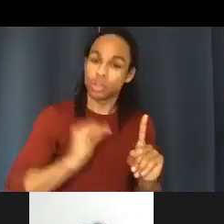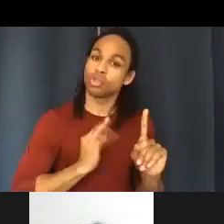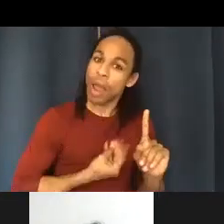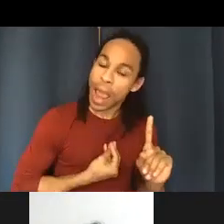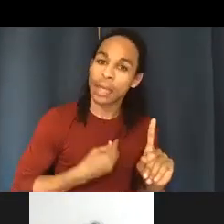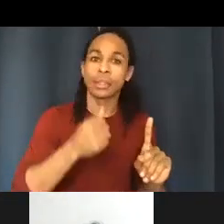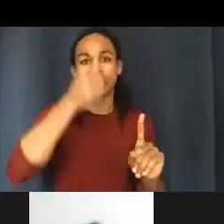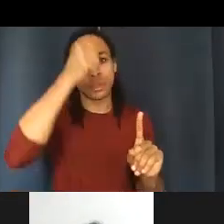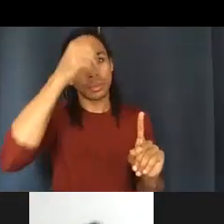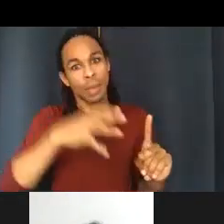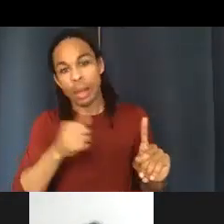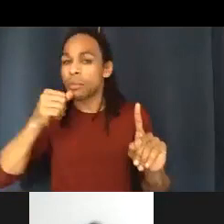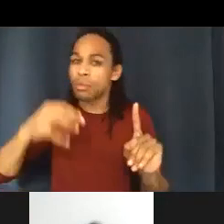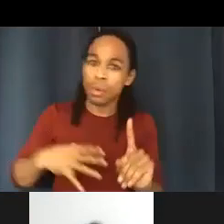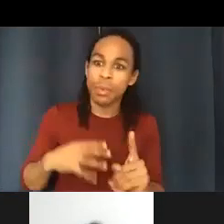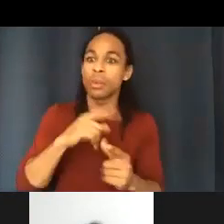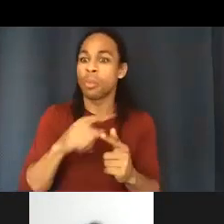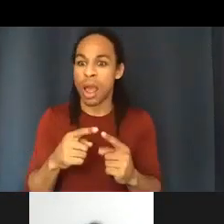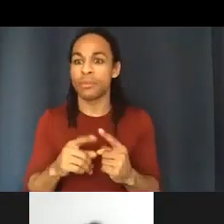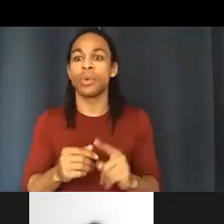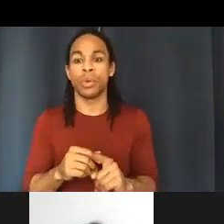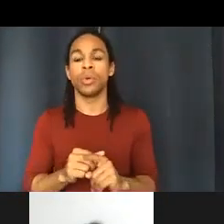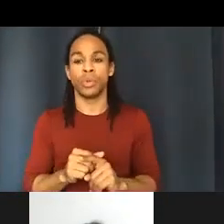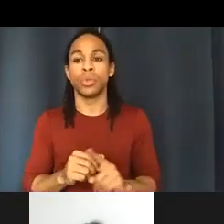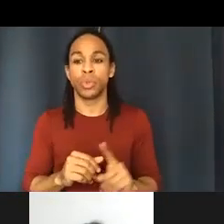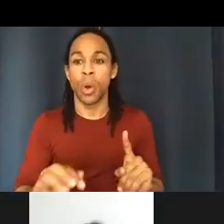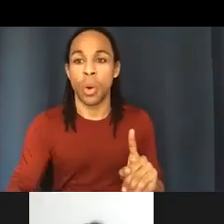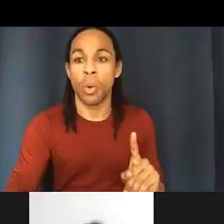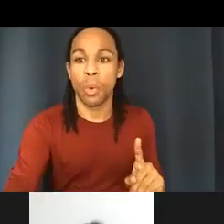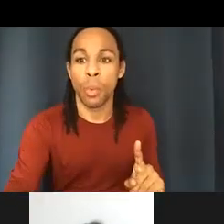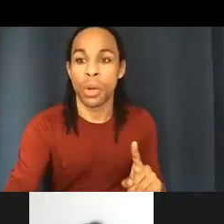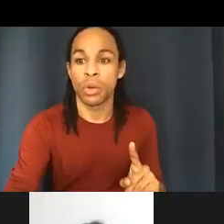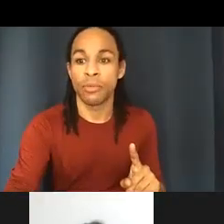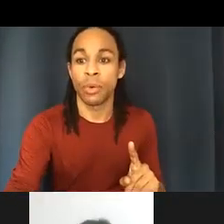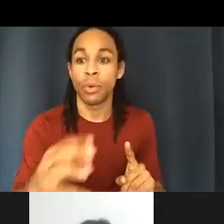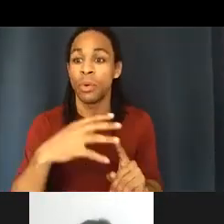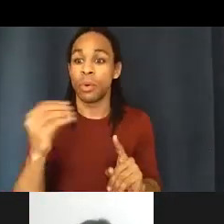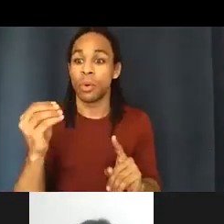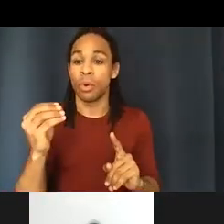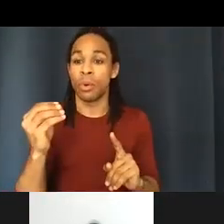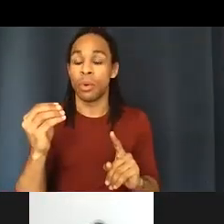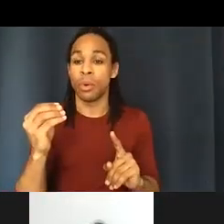In India also... Consegui, agora eu só estou procurando aqui o local.